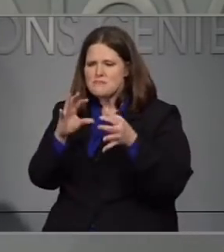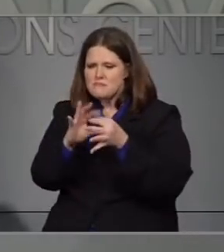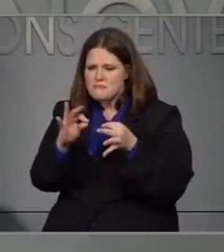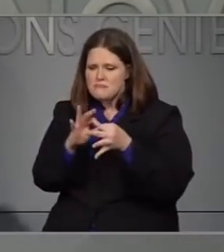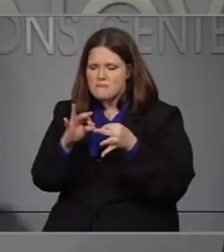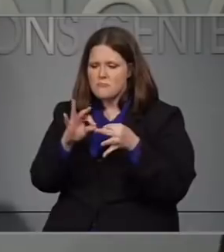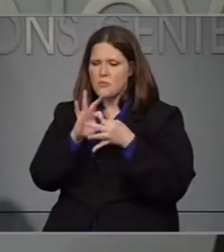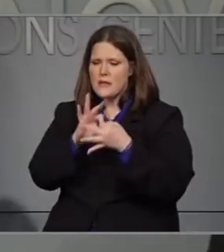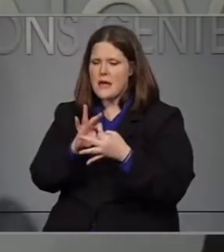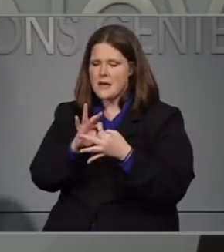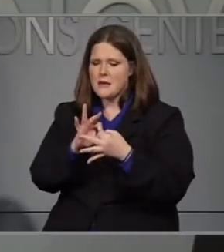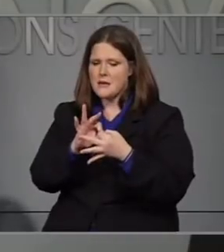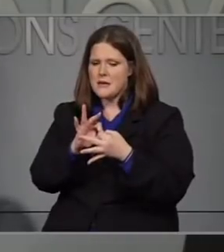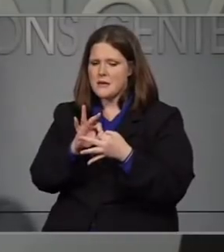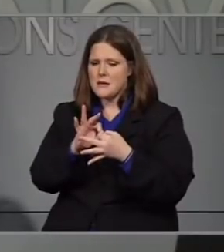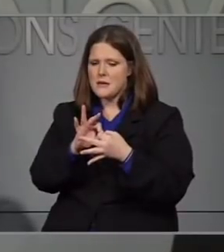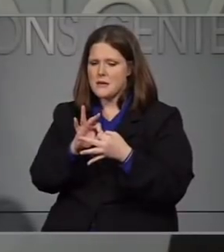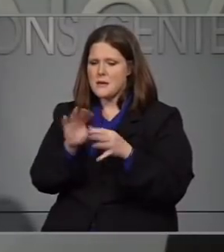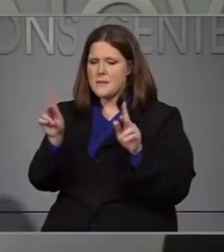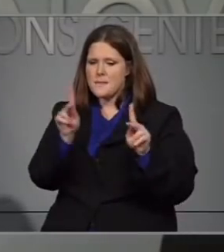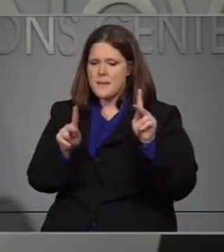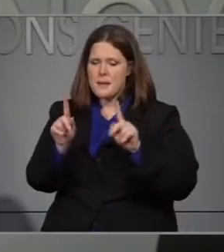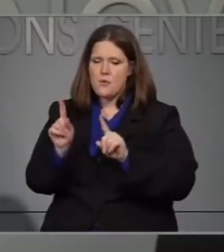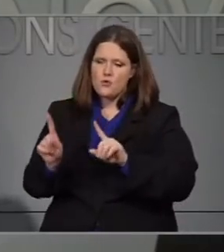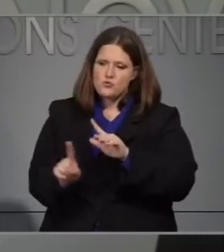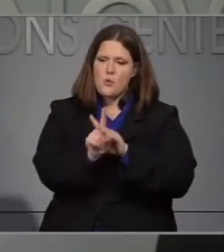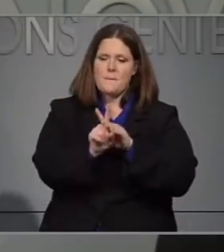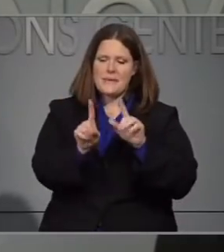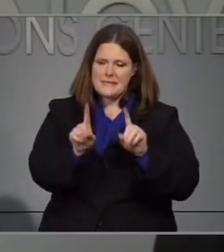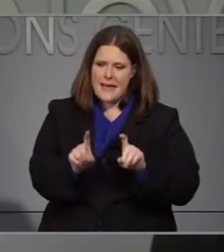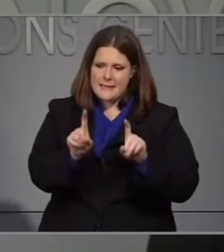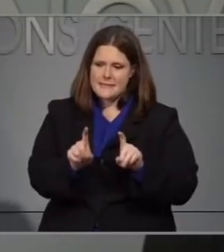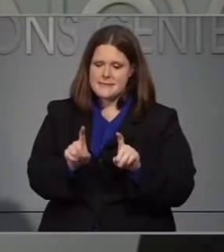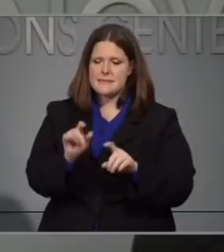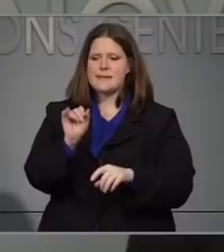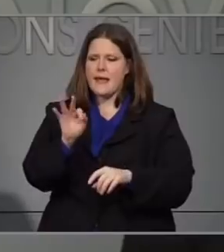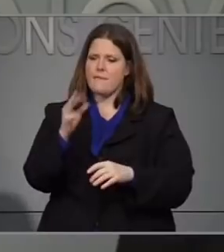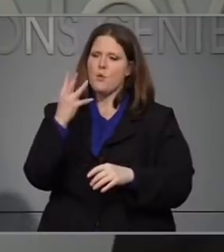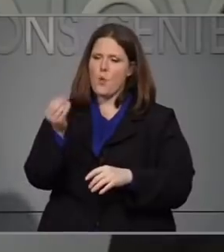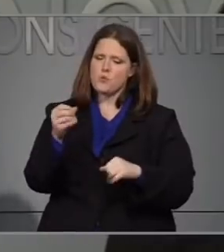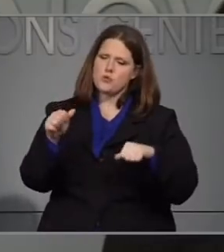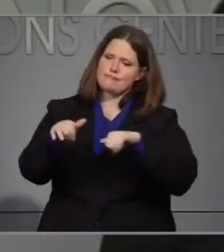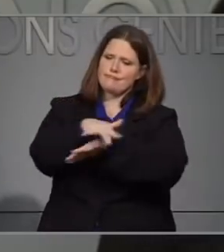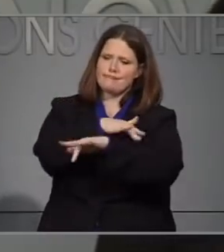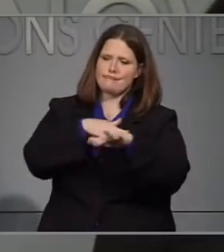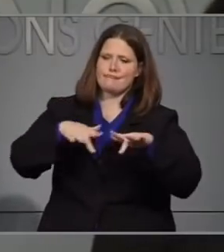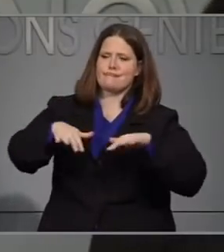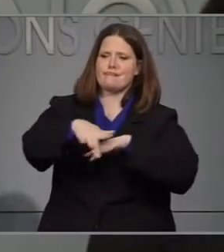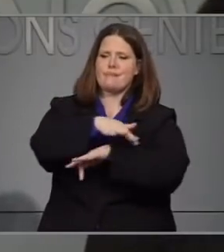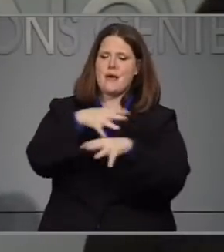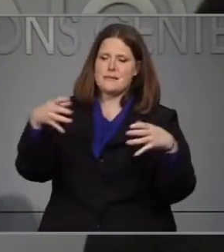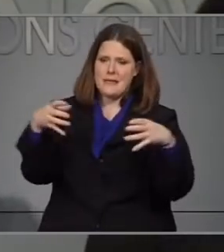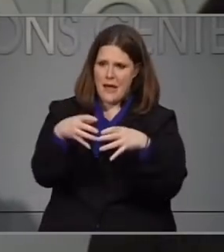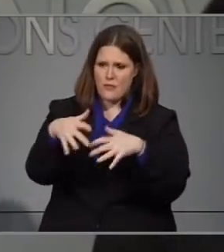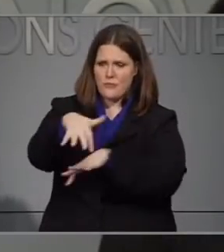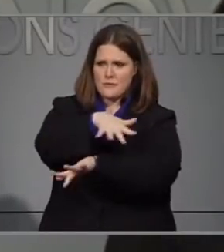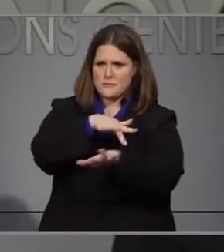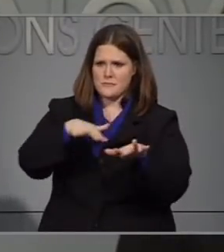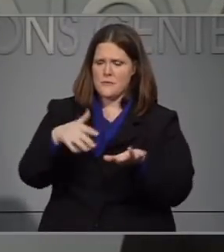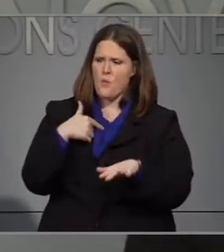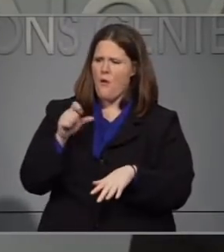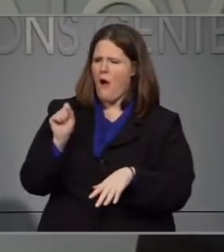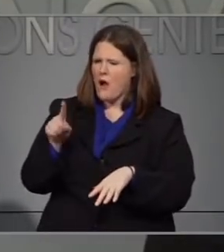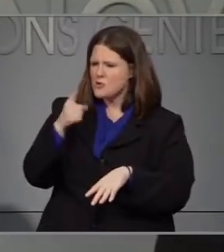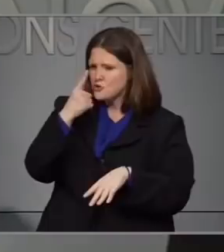among the people who should be seeking out testing was if you've been to a mass gathering, get tested. I want to ask you to go a